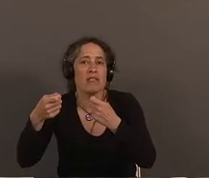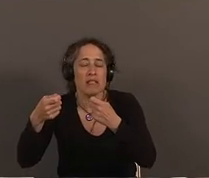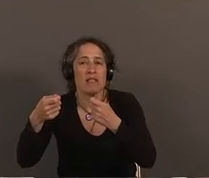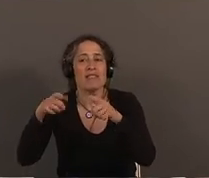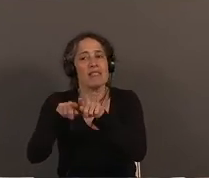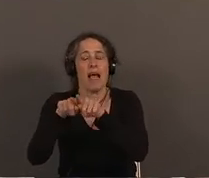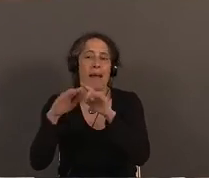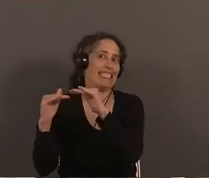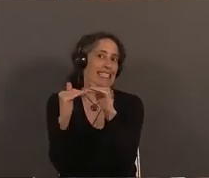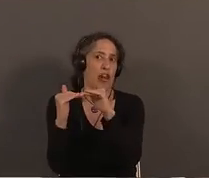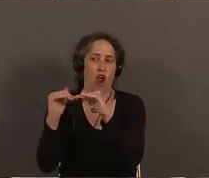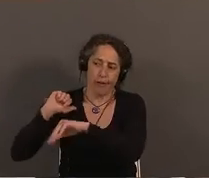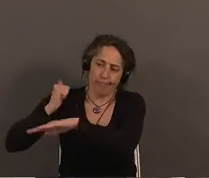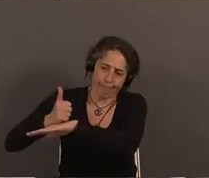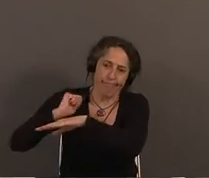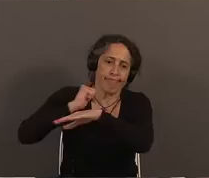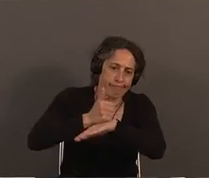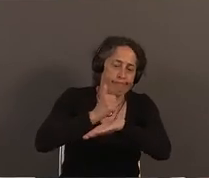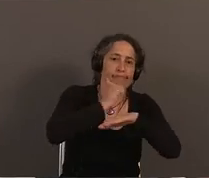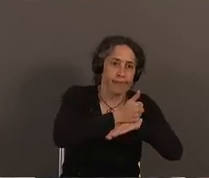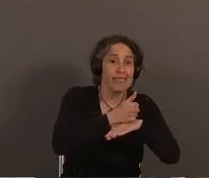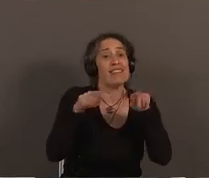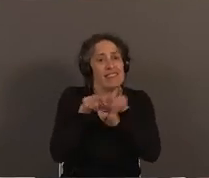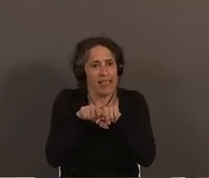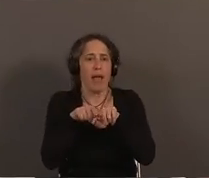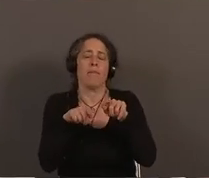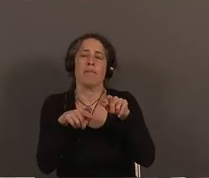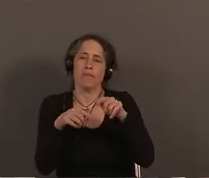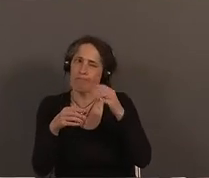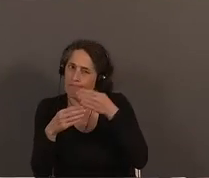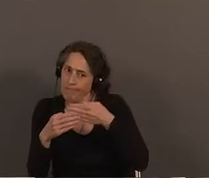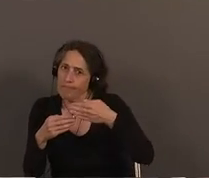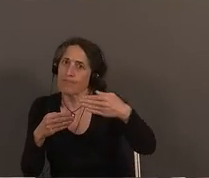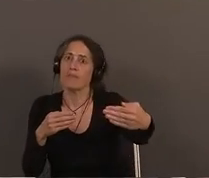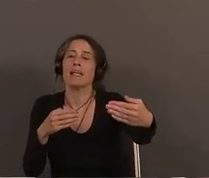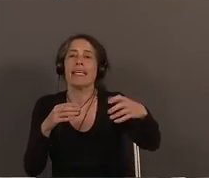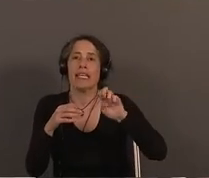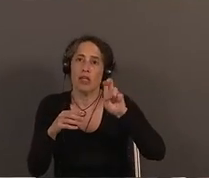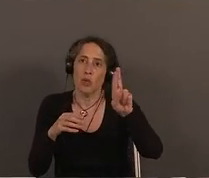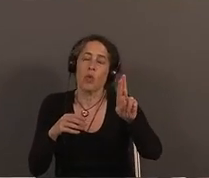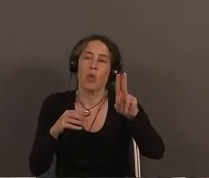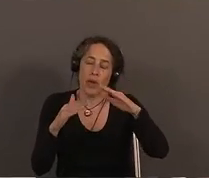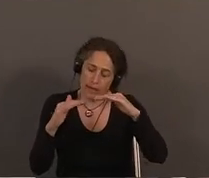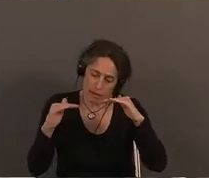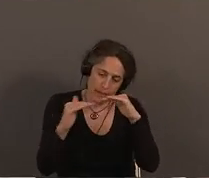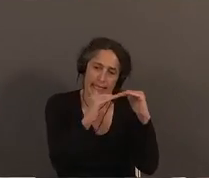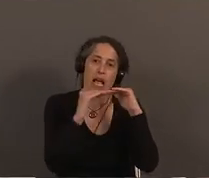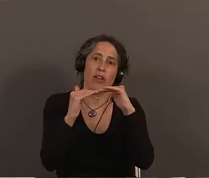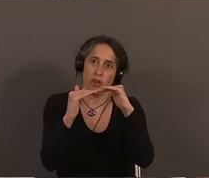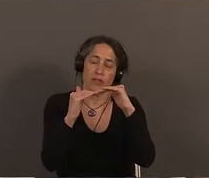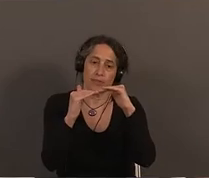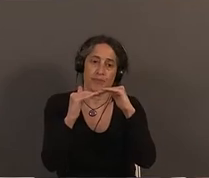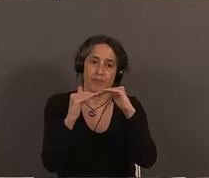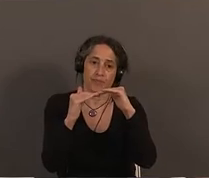task. Maltese presidency has done an exceptional job, as we all said, but now